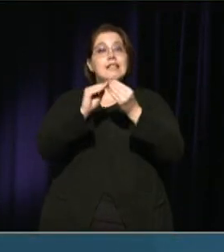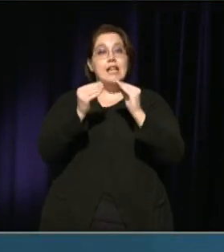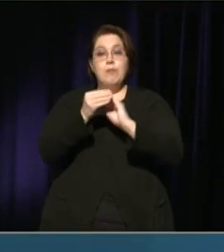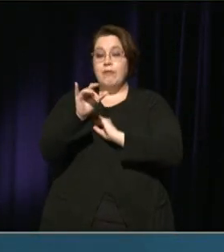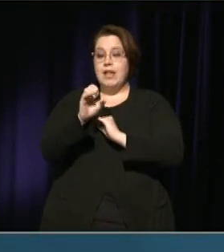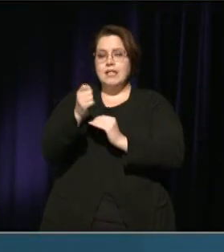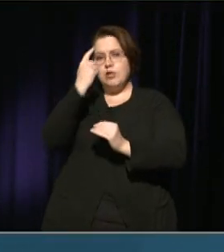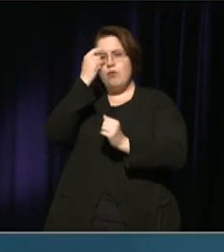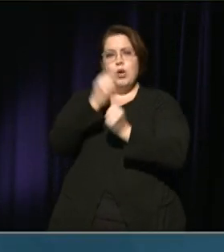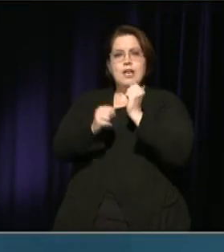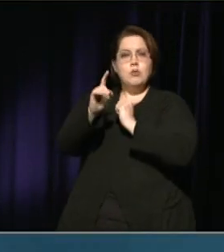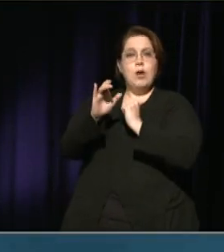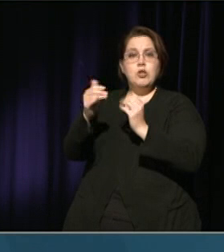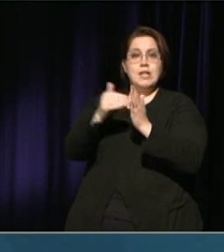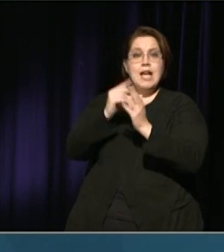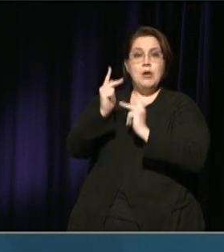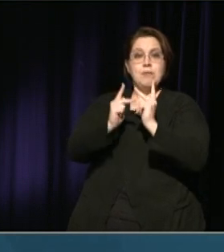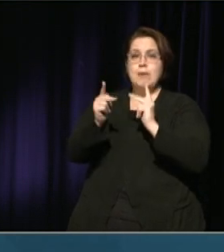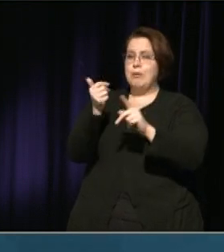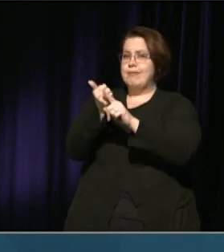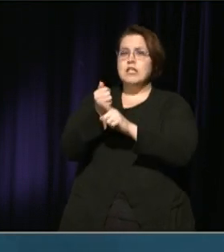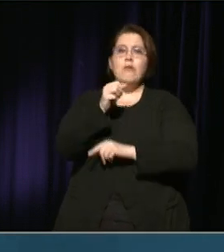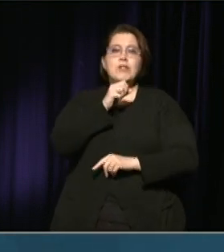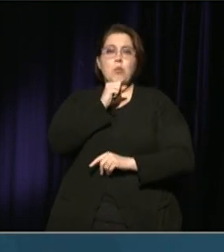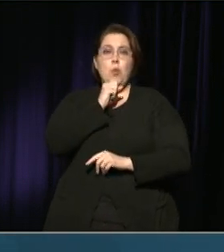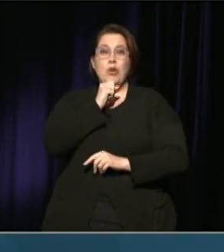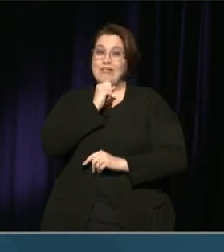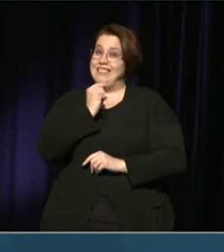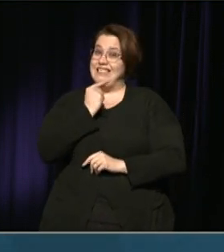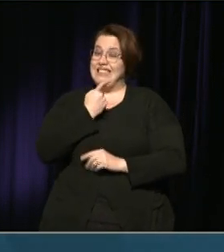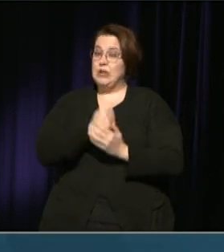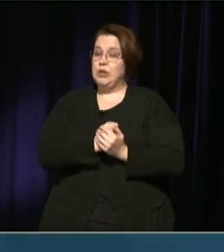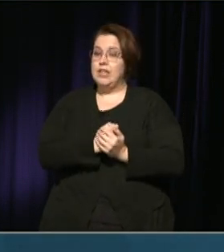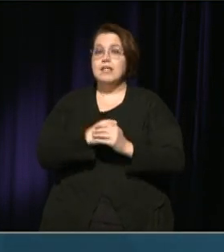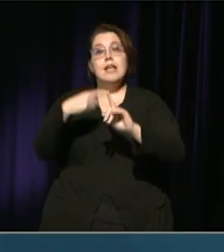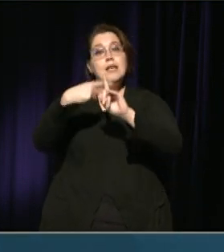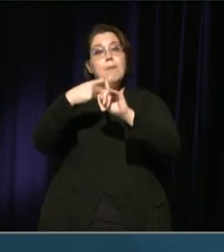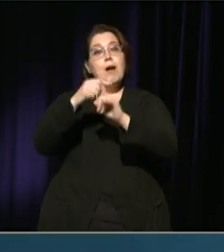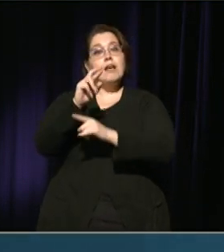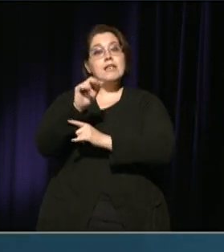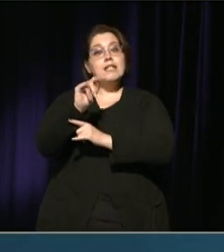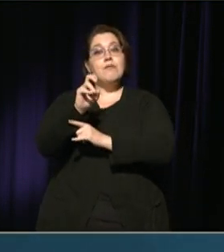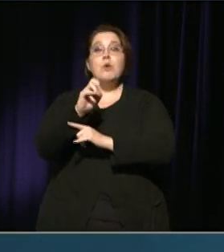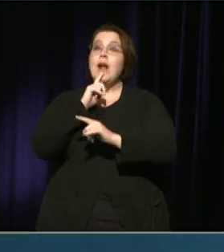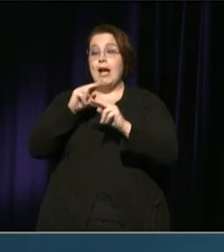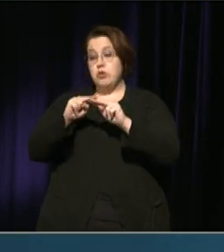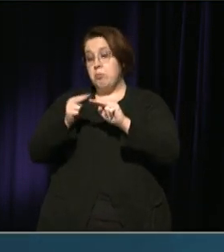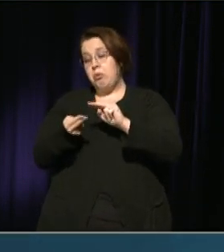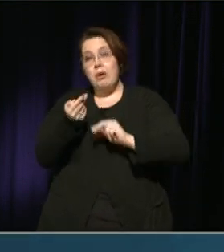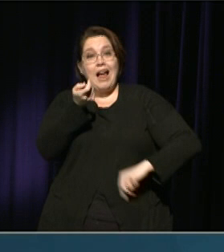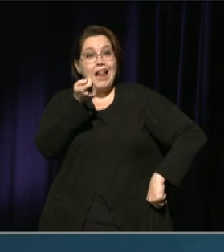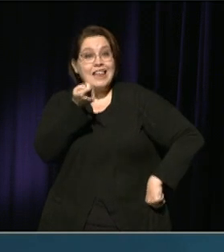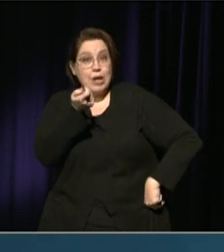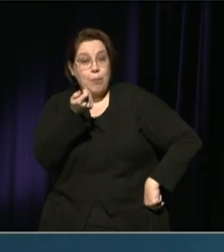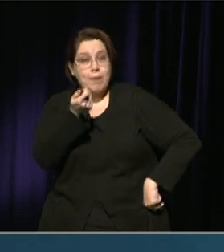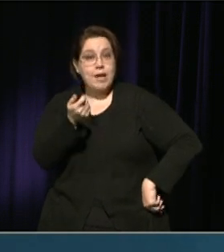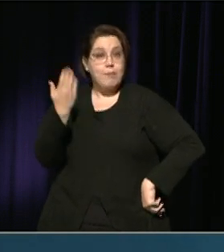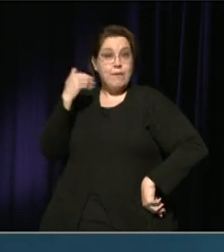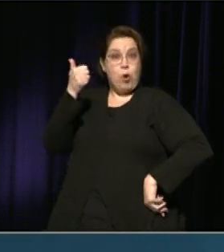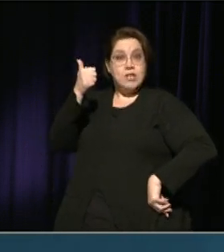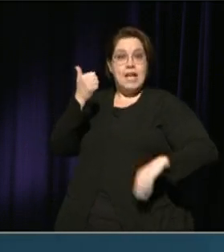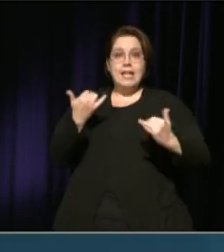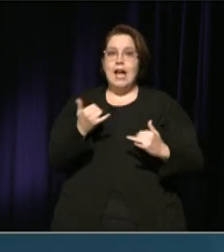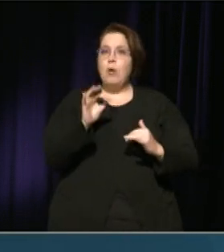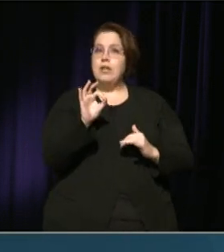per 100,000 is in the orange, which is severe. The positivity rate actually went down slightly from 10%